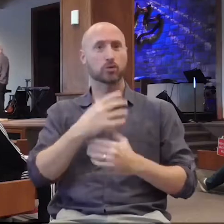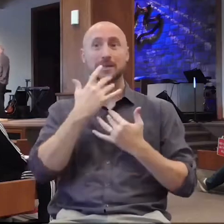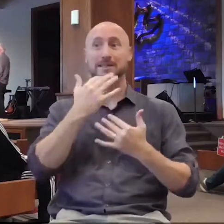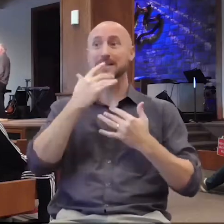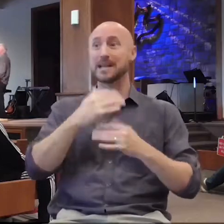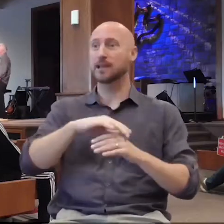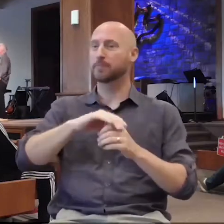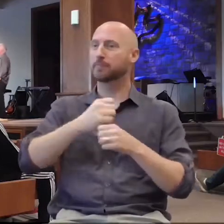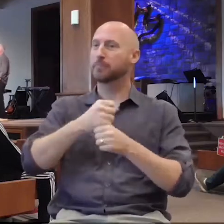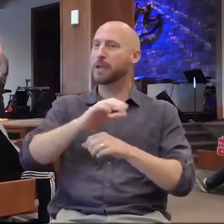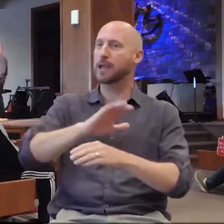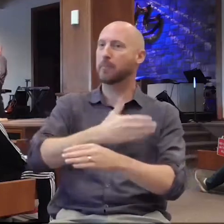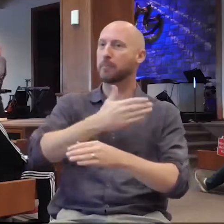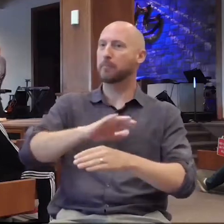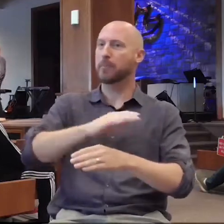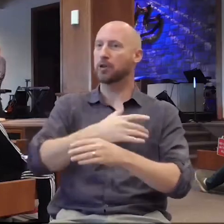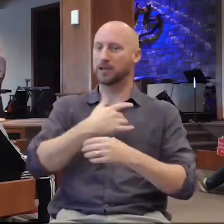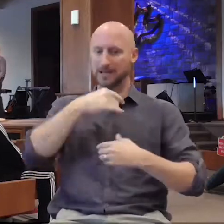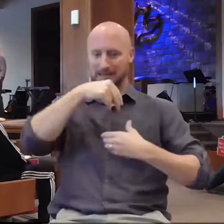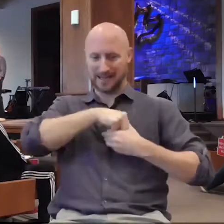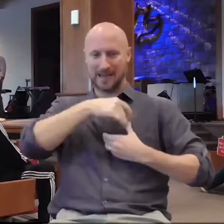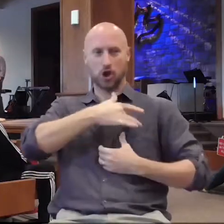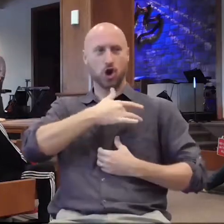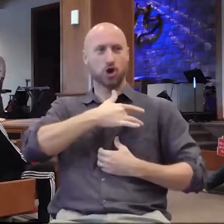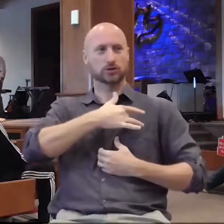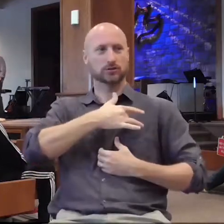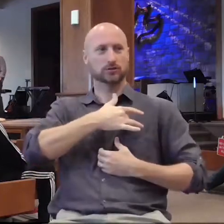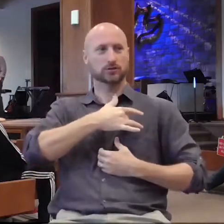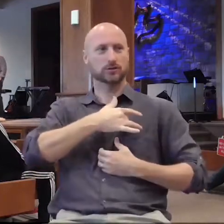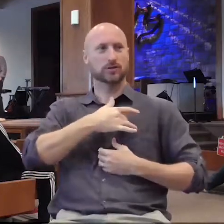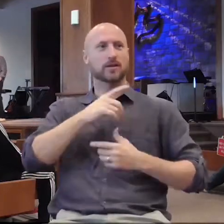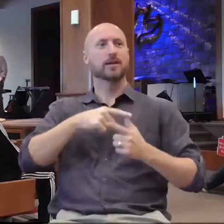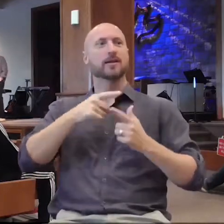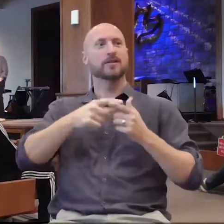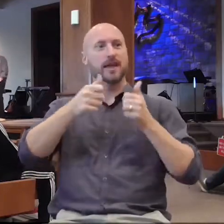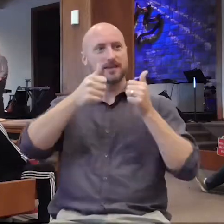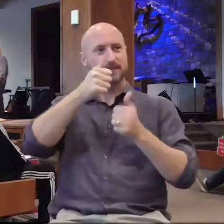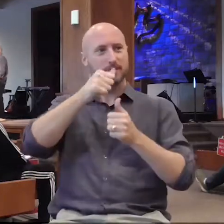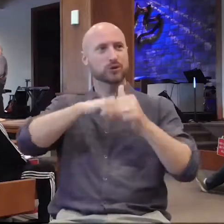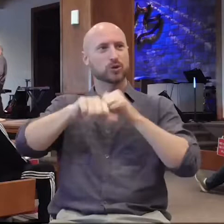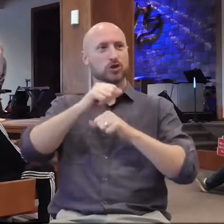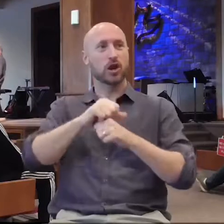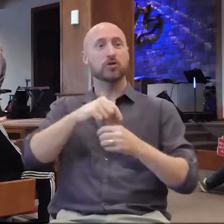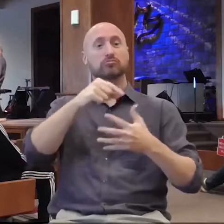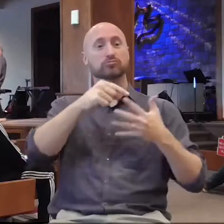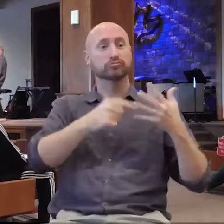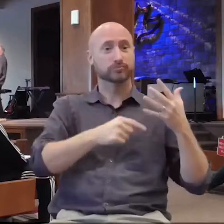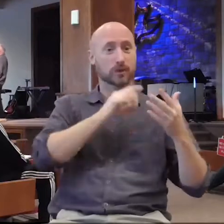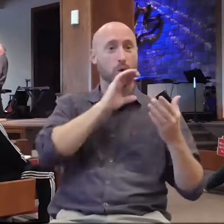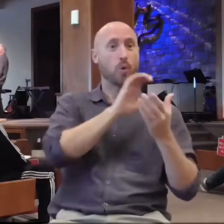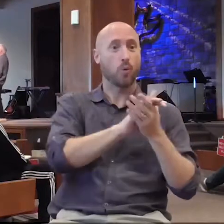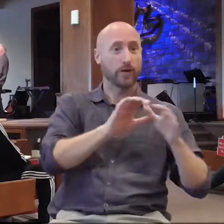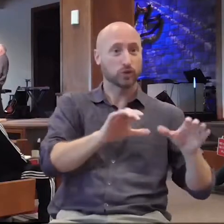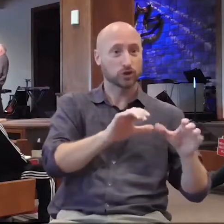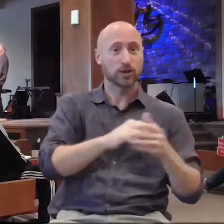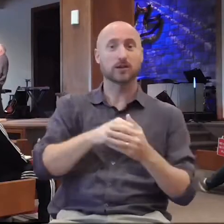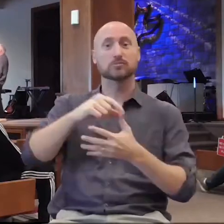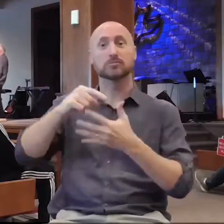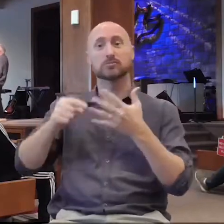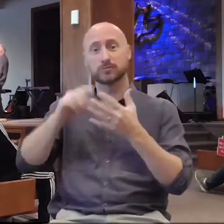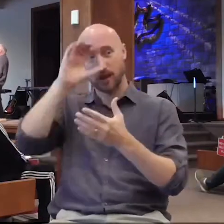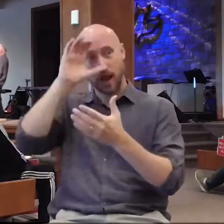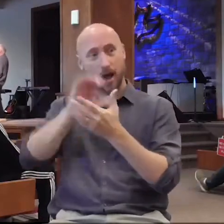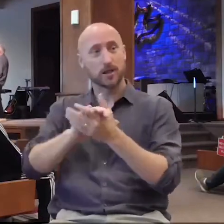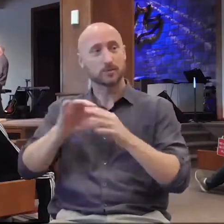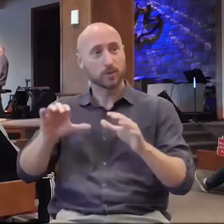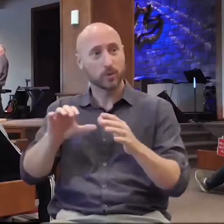hearts, and then they should submit themselves to one another. This is what a wife does. This is what a husband does. Goes through the whole description. And he says, this is